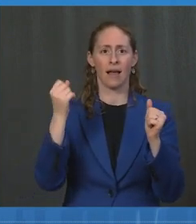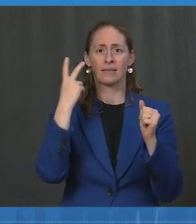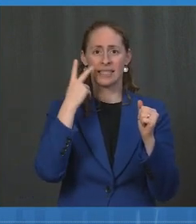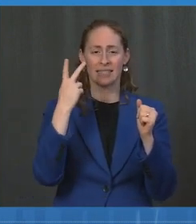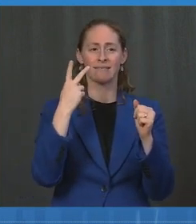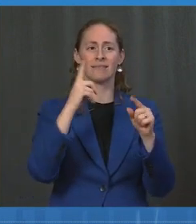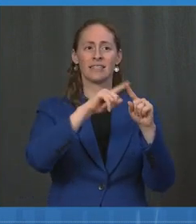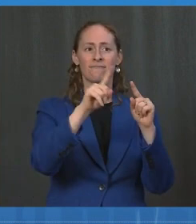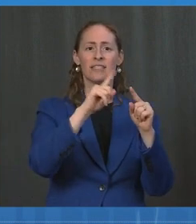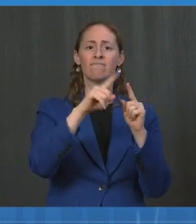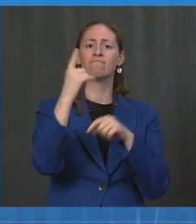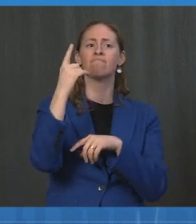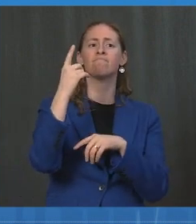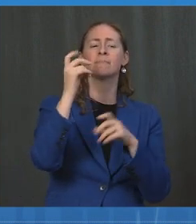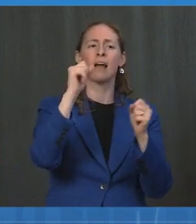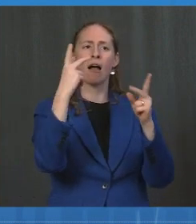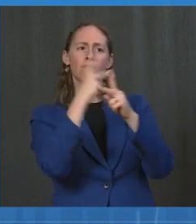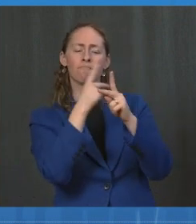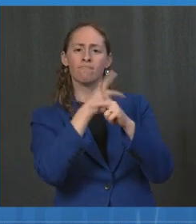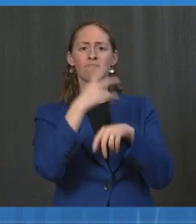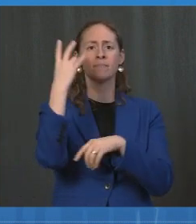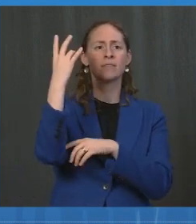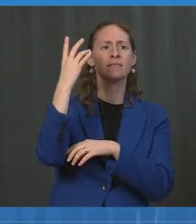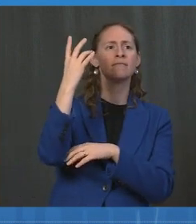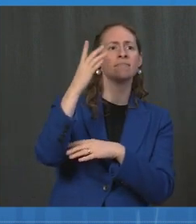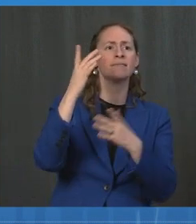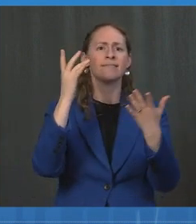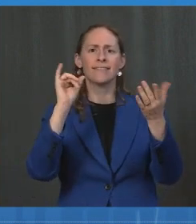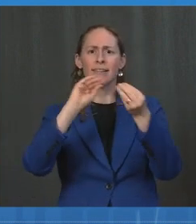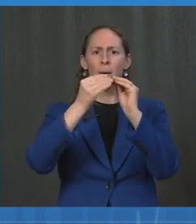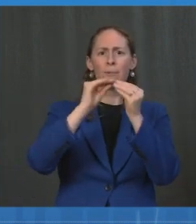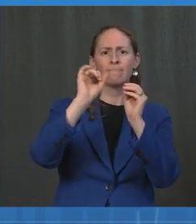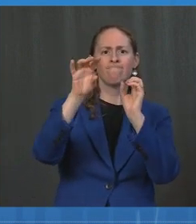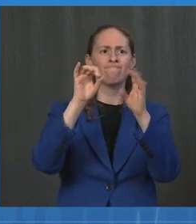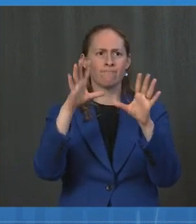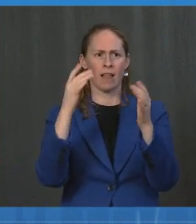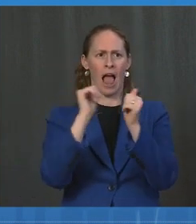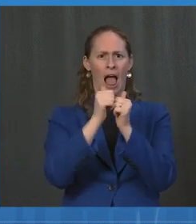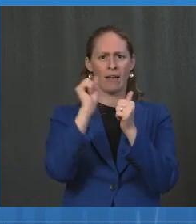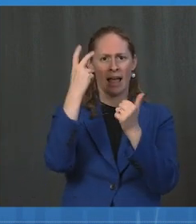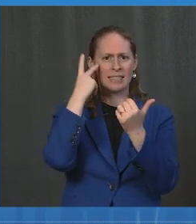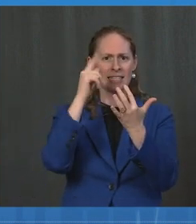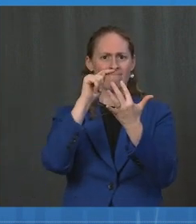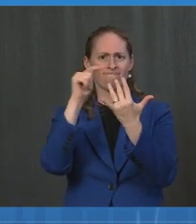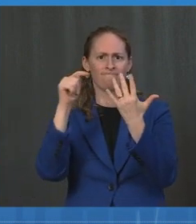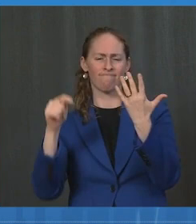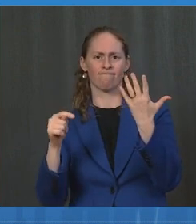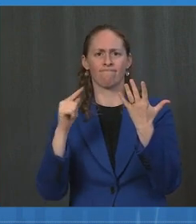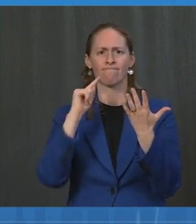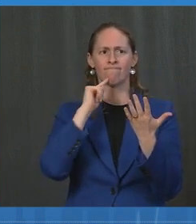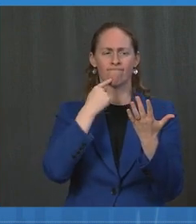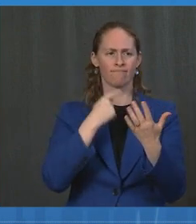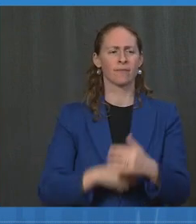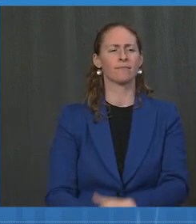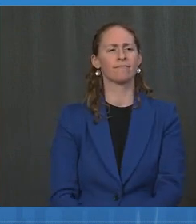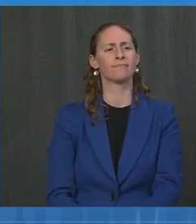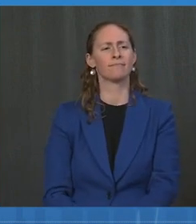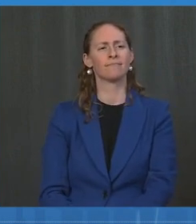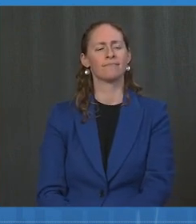in risk or 9-fold reduction in risk. And if you eliminate the 1 and the 2, which is